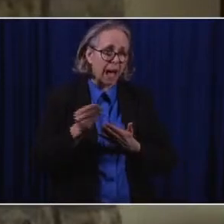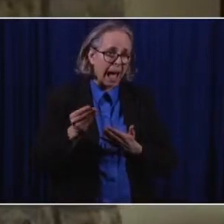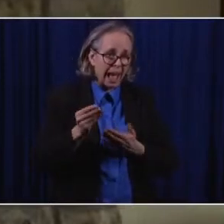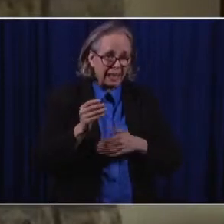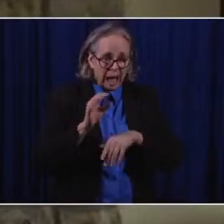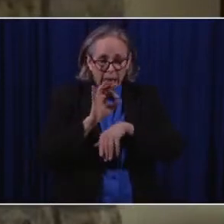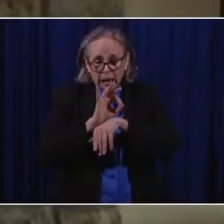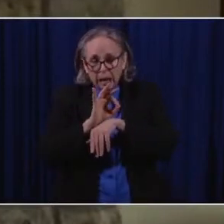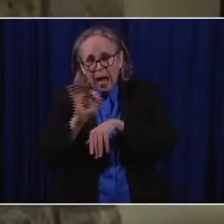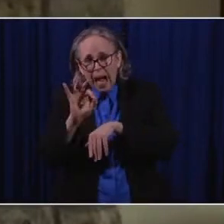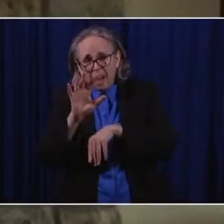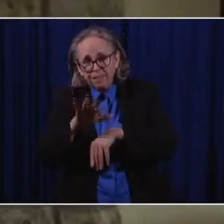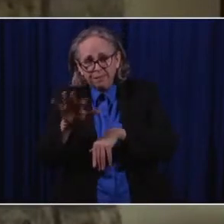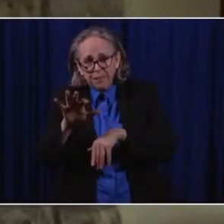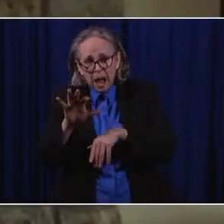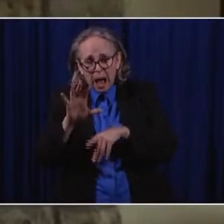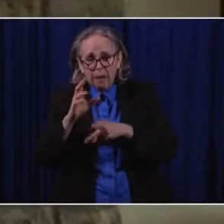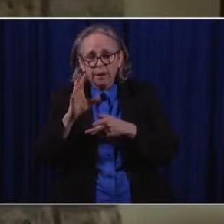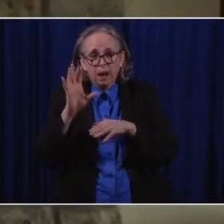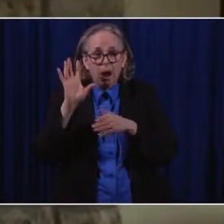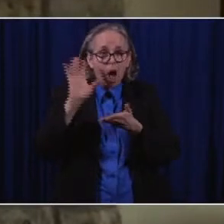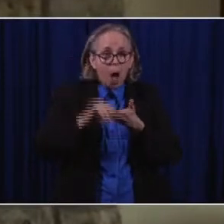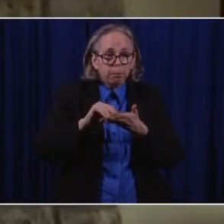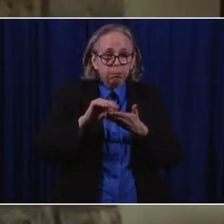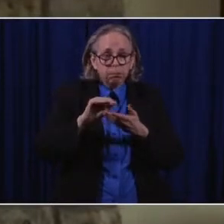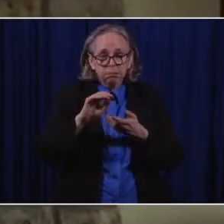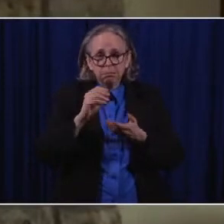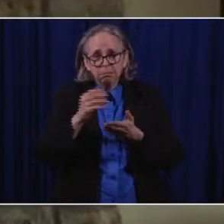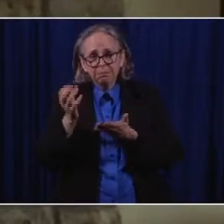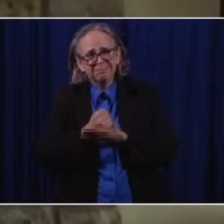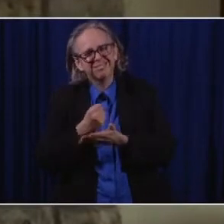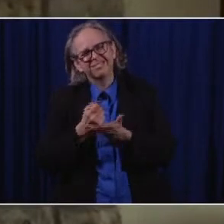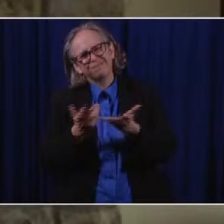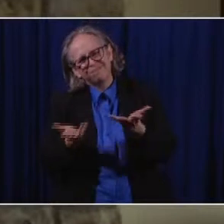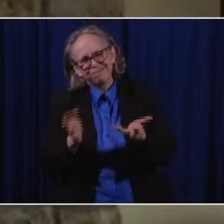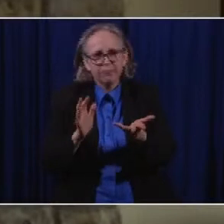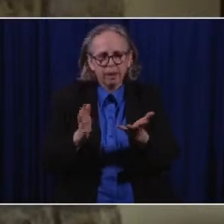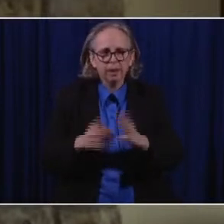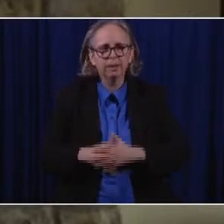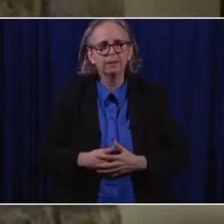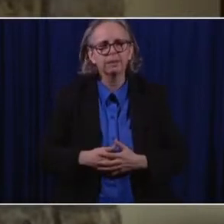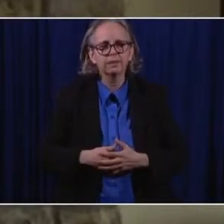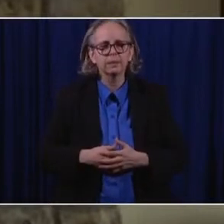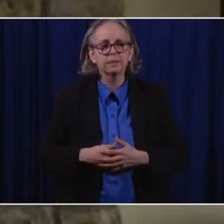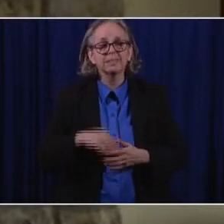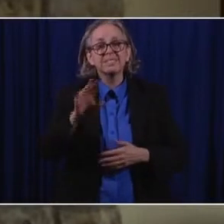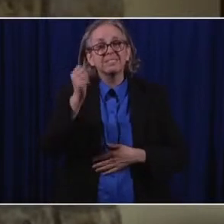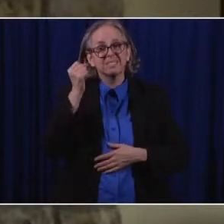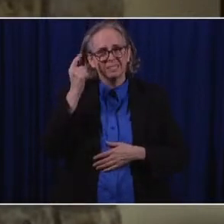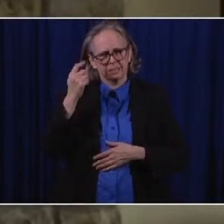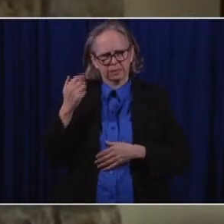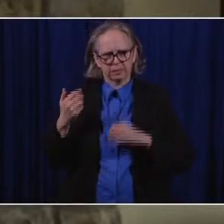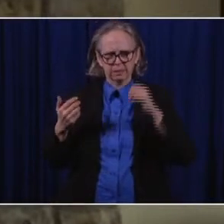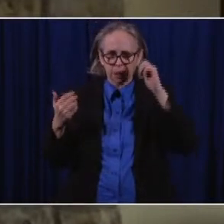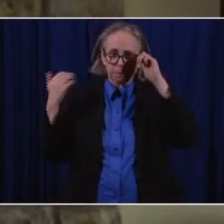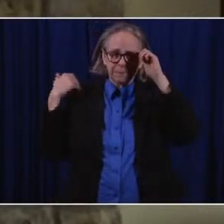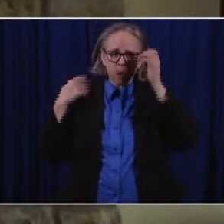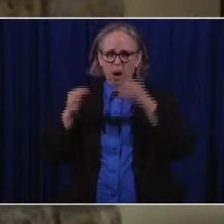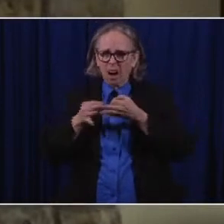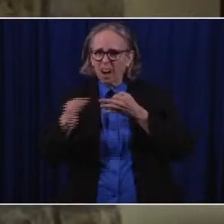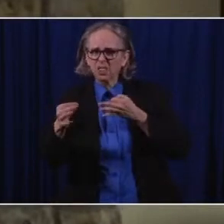pretty fast. And so, it pushes the hour back is my only point, and pushes the time back when people will be doing